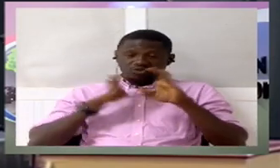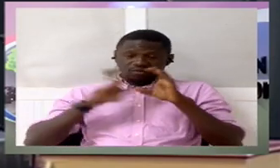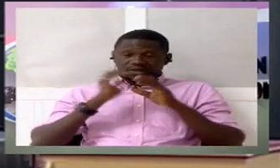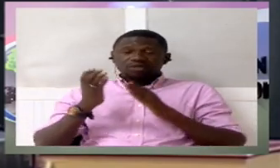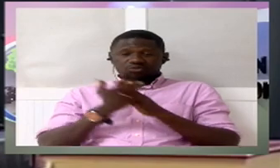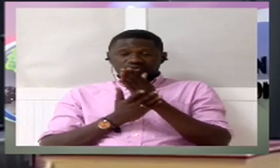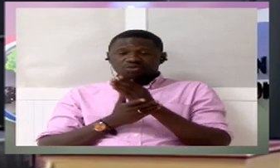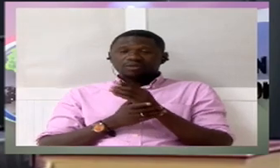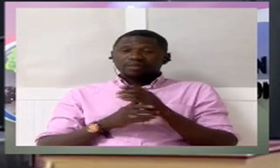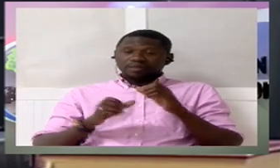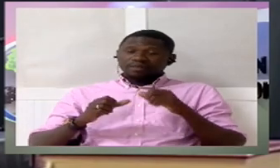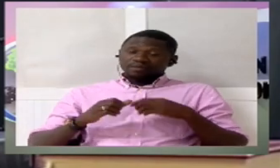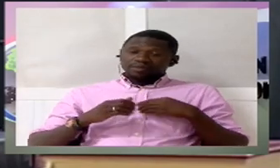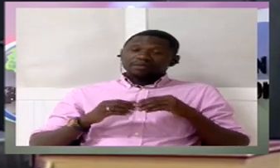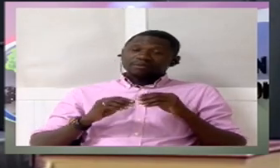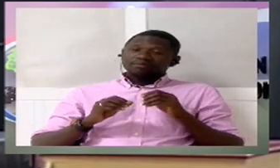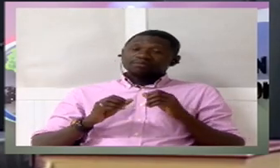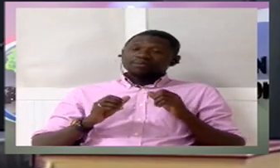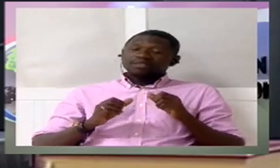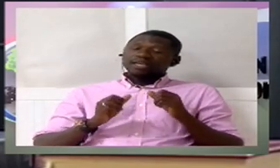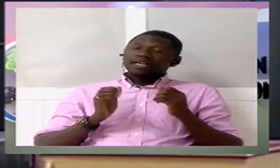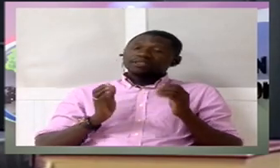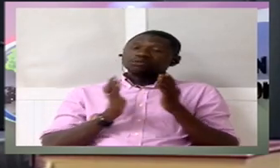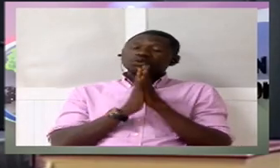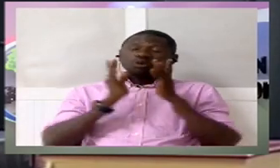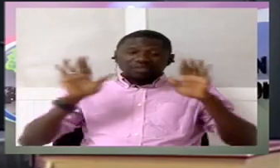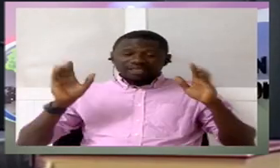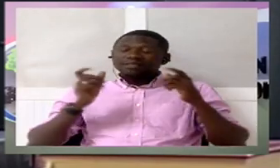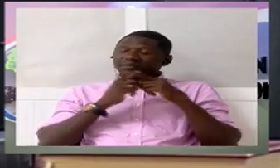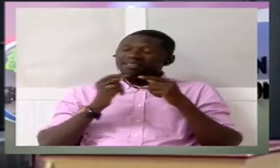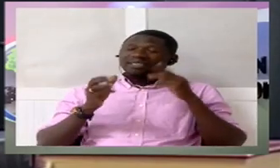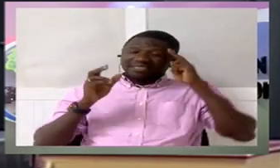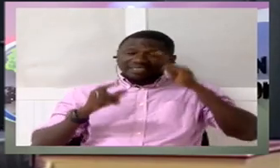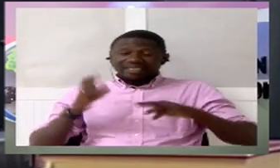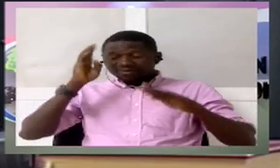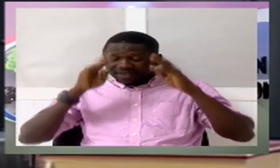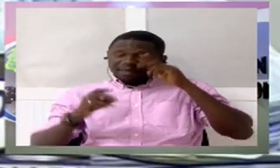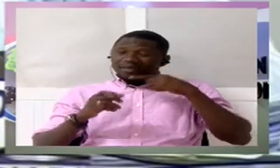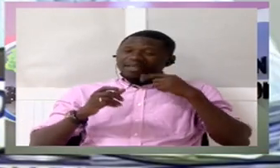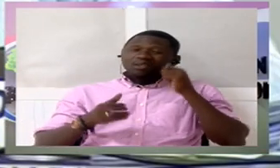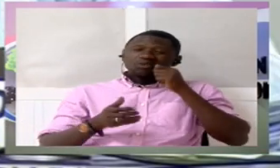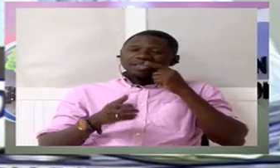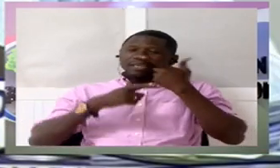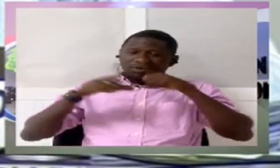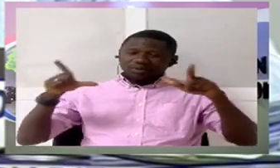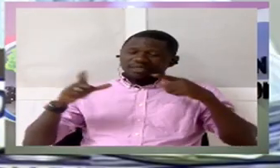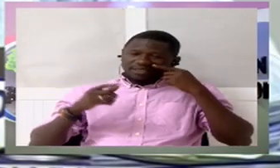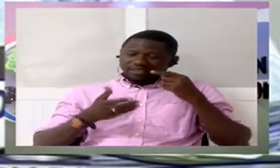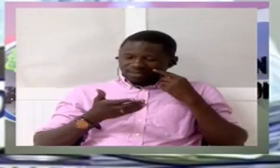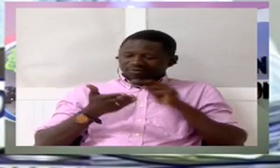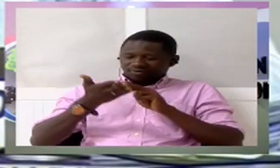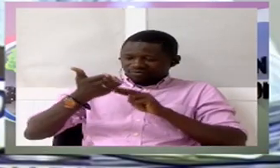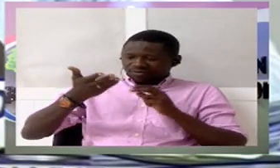I praise him, I thank him, and I use language as one would expect him to want to hear. And you did in very glowing